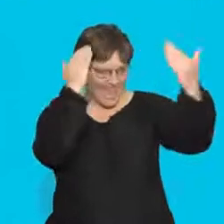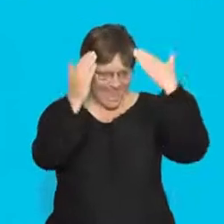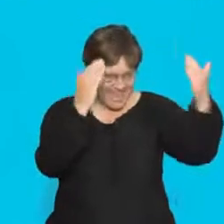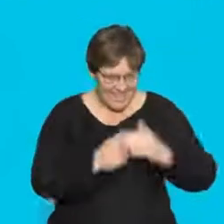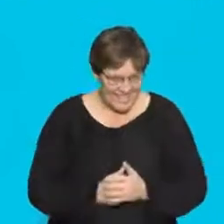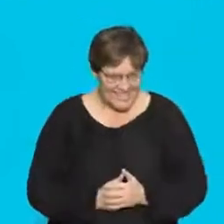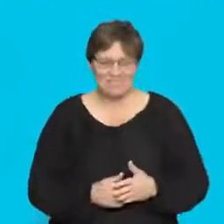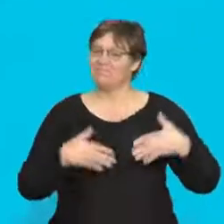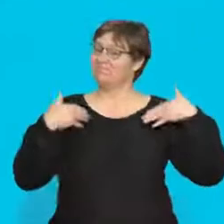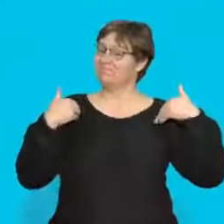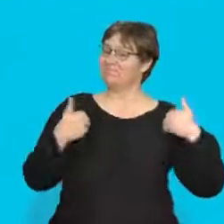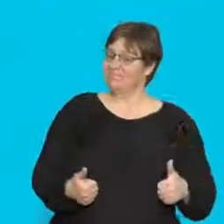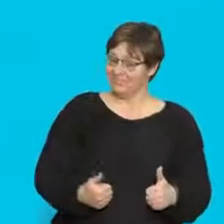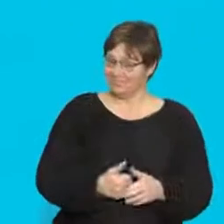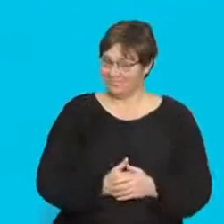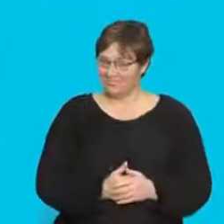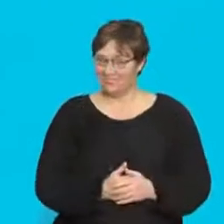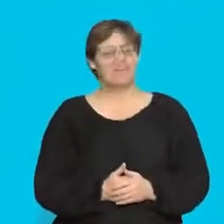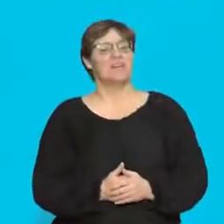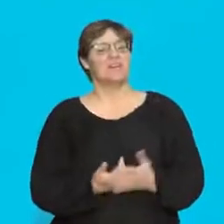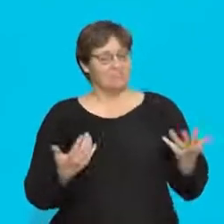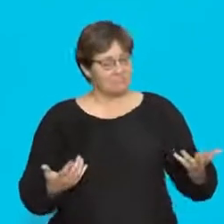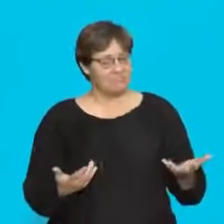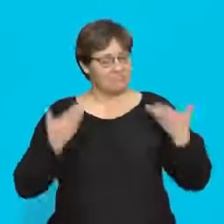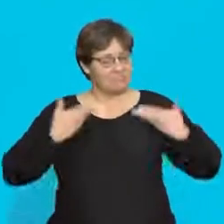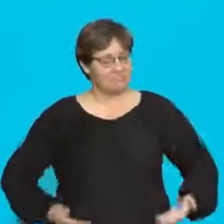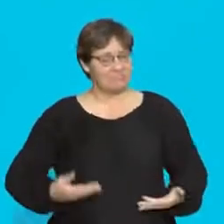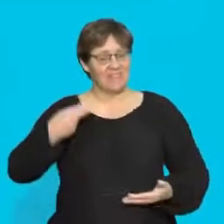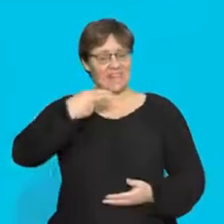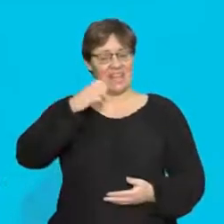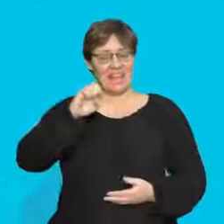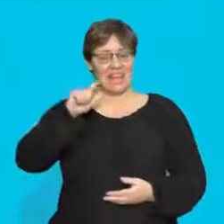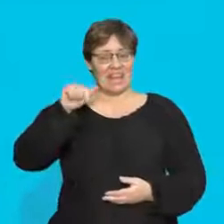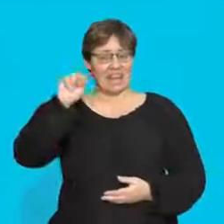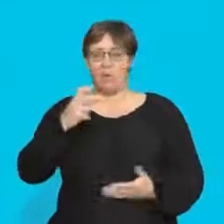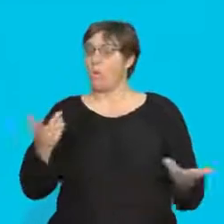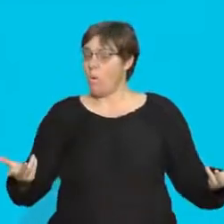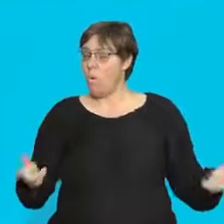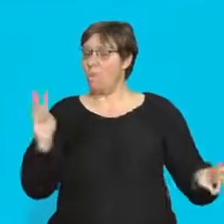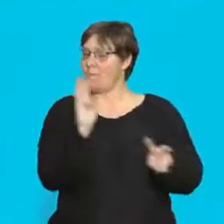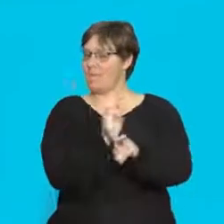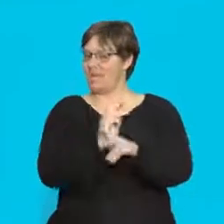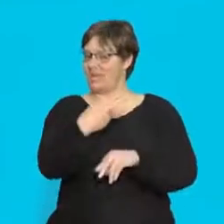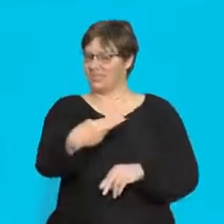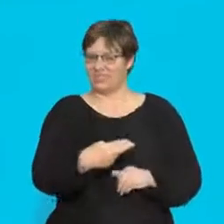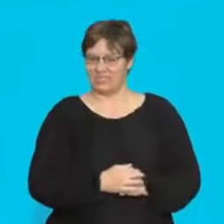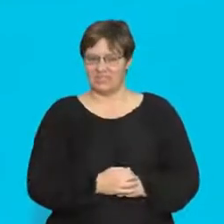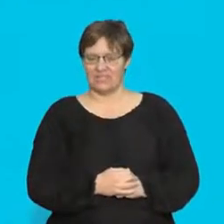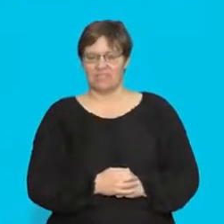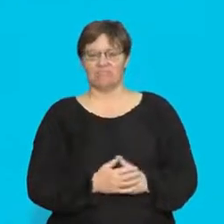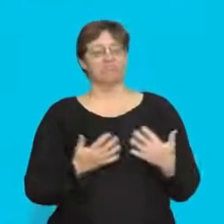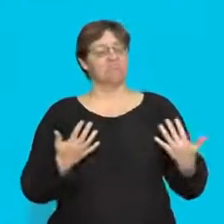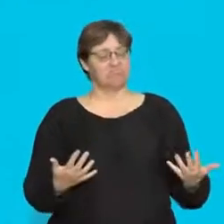Dumilang, Saniwanani, hello everyone. It's Helen here, or as you can call me, Mama